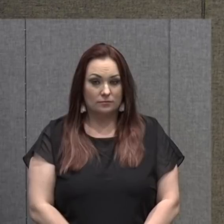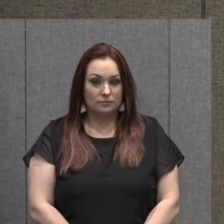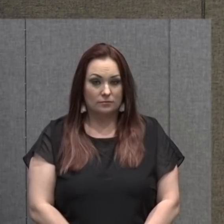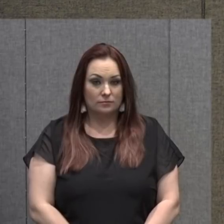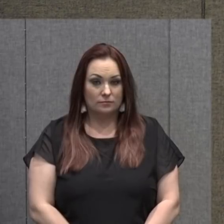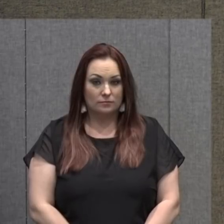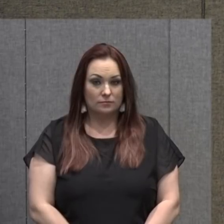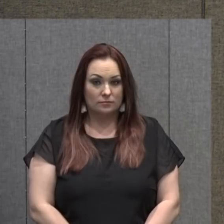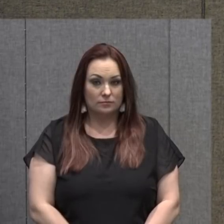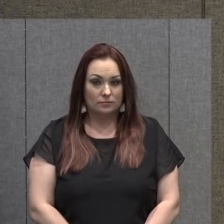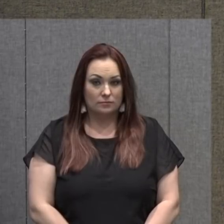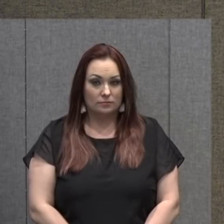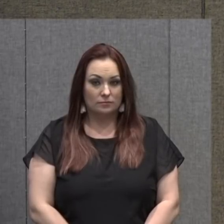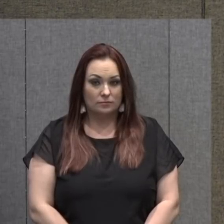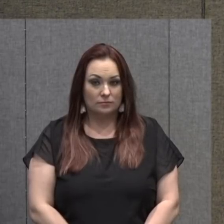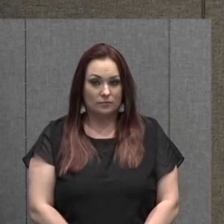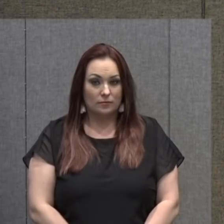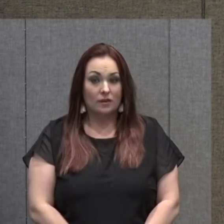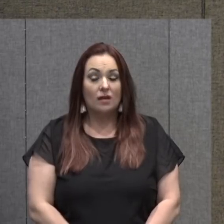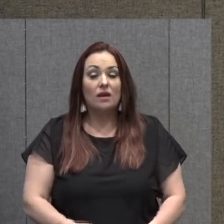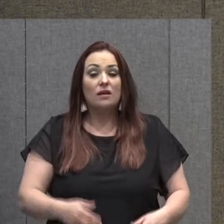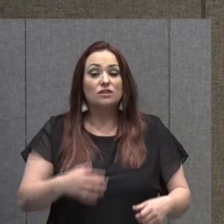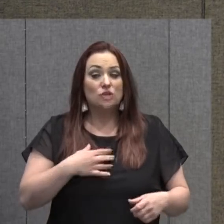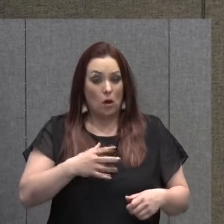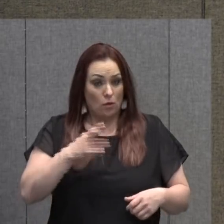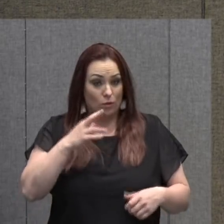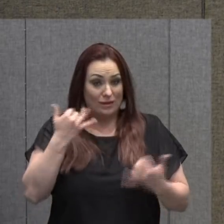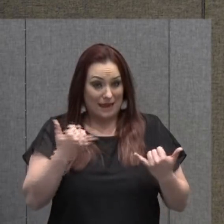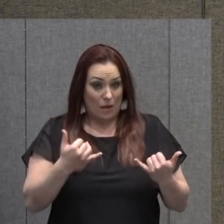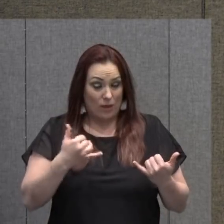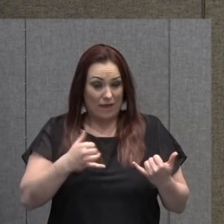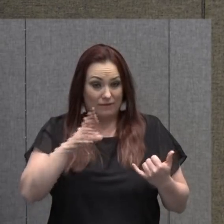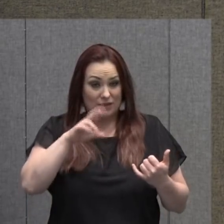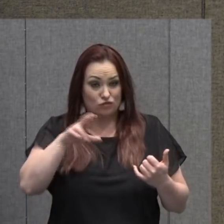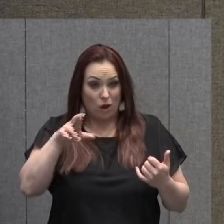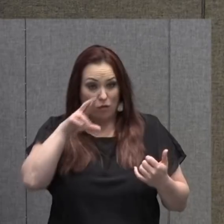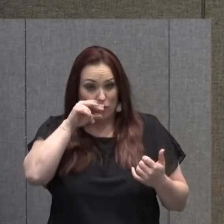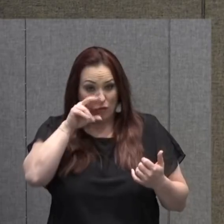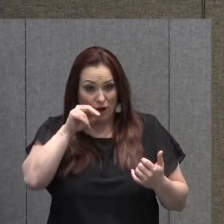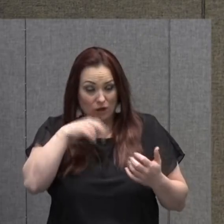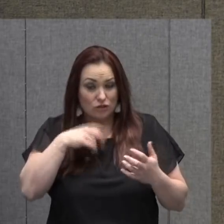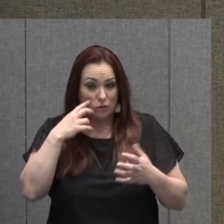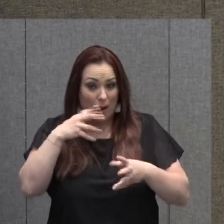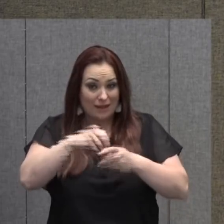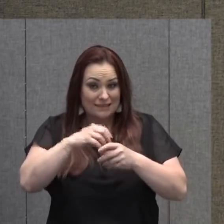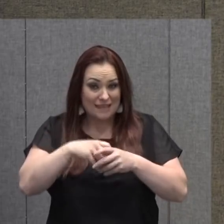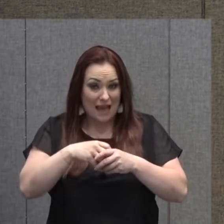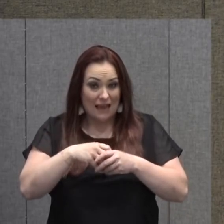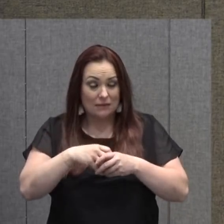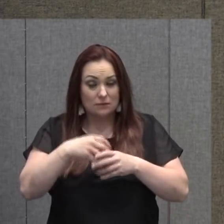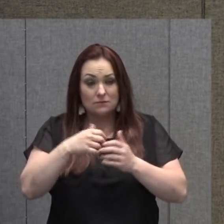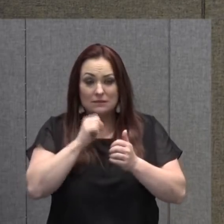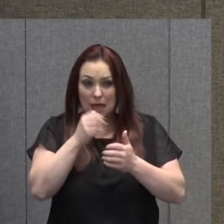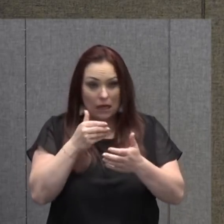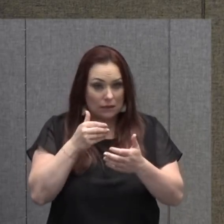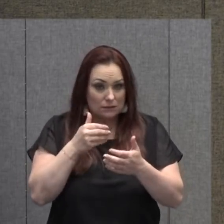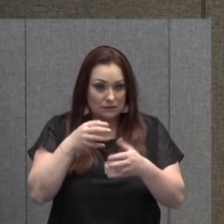away from heat. Do you see how I'm not putting complete sentences? Is that